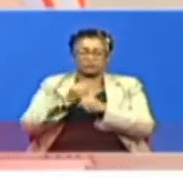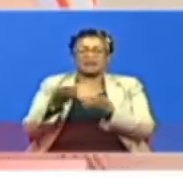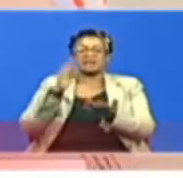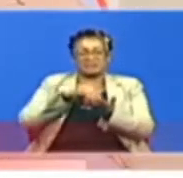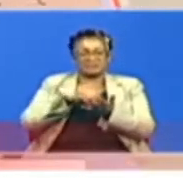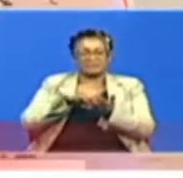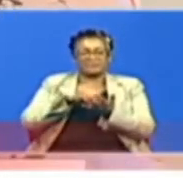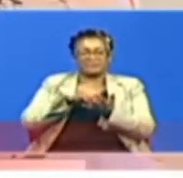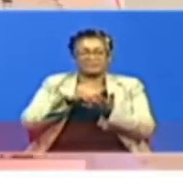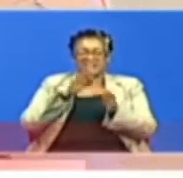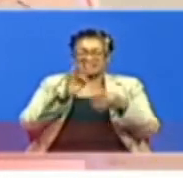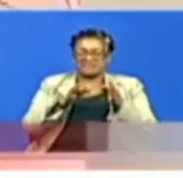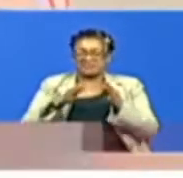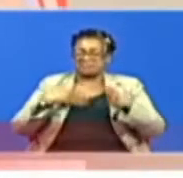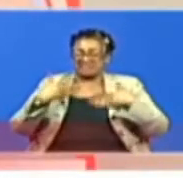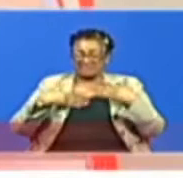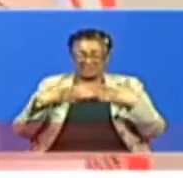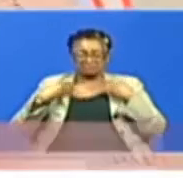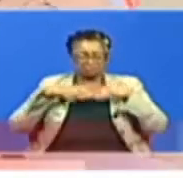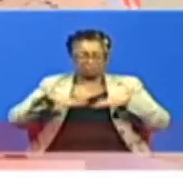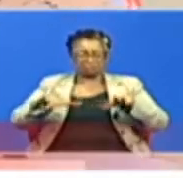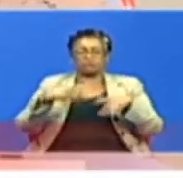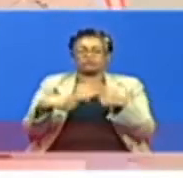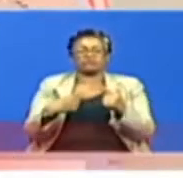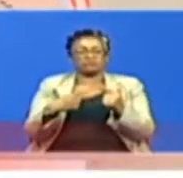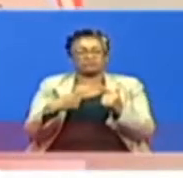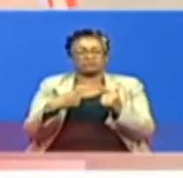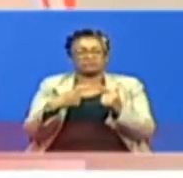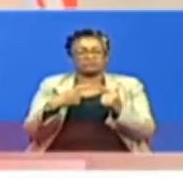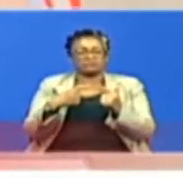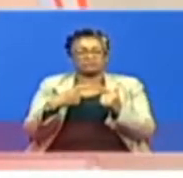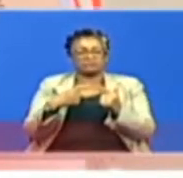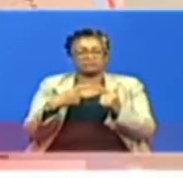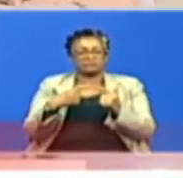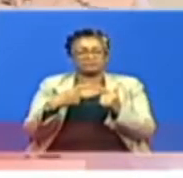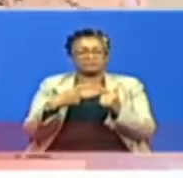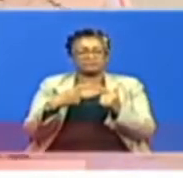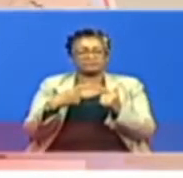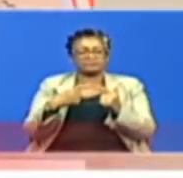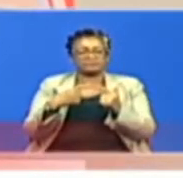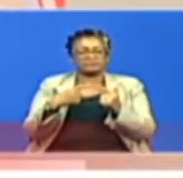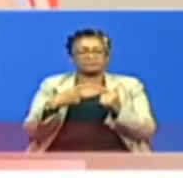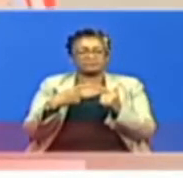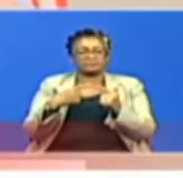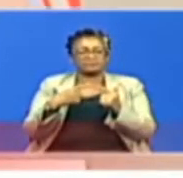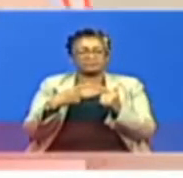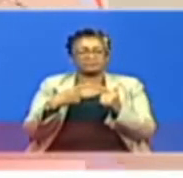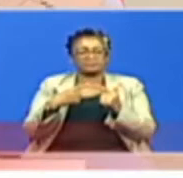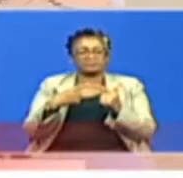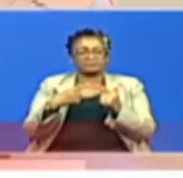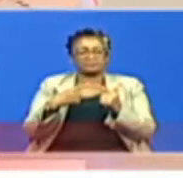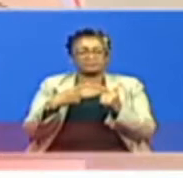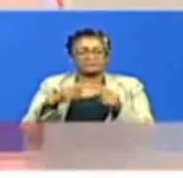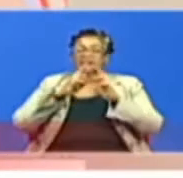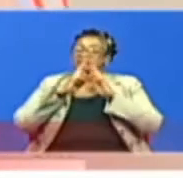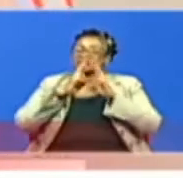4 a.m. The ban prohibiting the sales of alcohol in bars will be lifted as from Tuesday. While bars allowed to open,